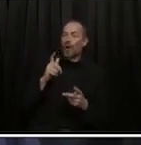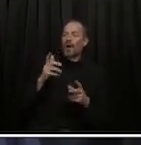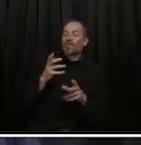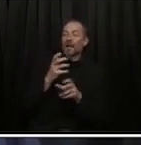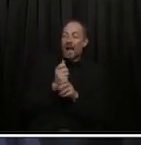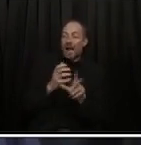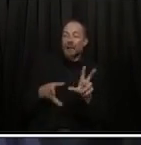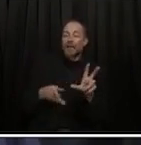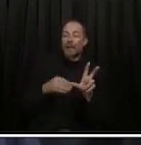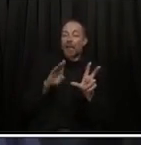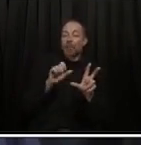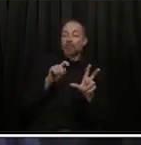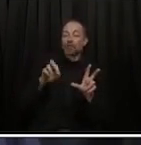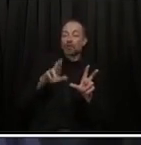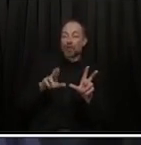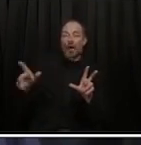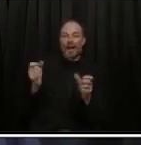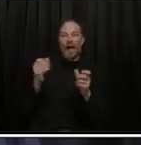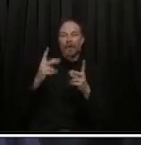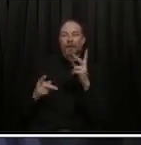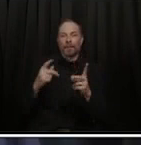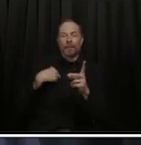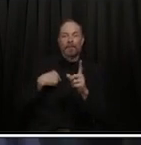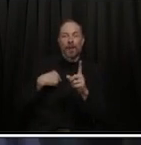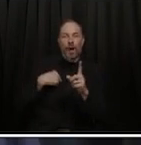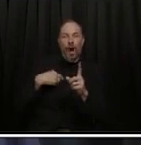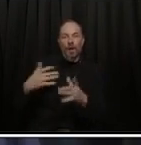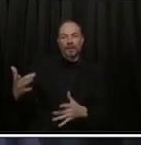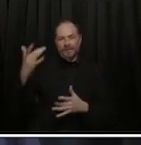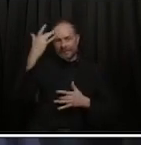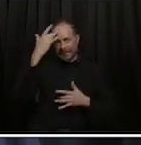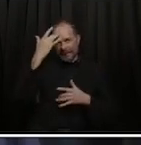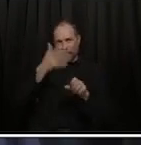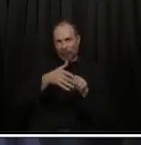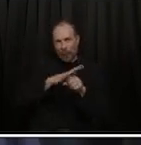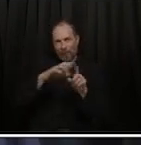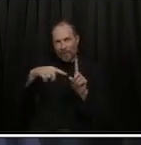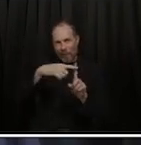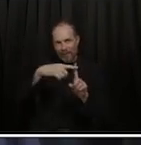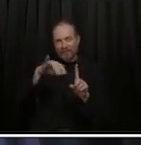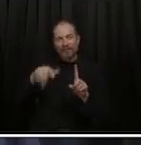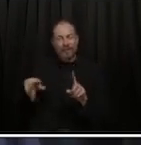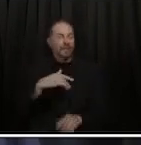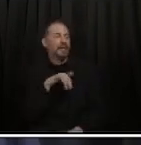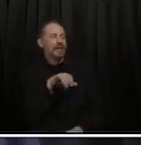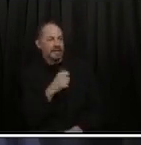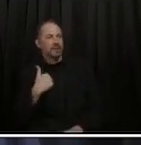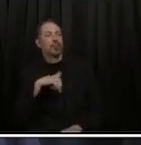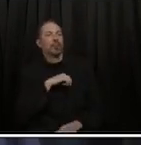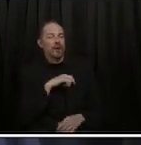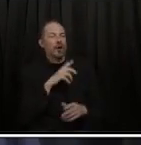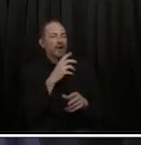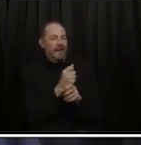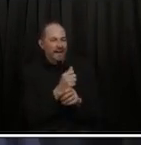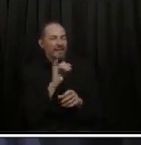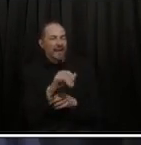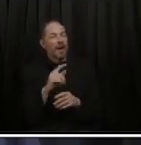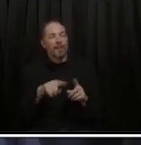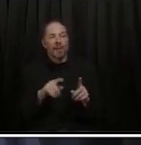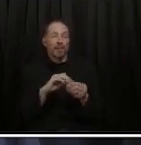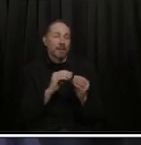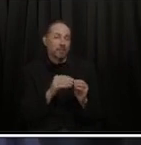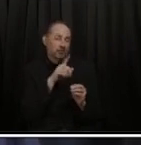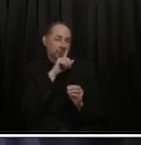booster vaccines. Our team is actively collecting that data. One of the challenges that we are having is that the numbers are still quite small, and so